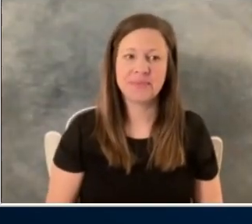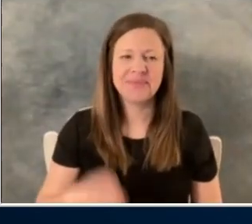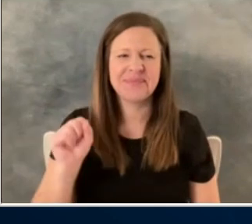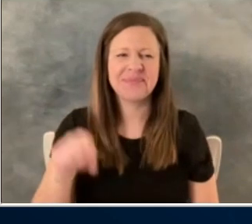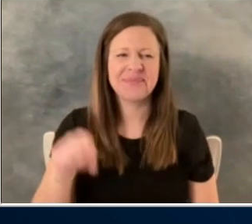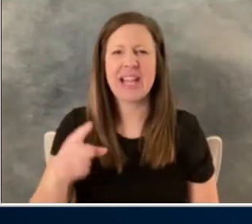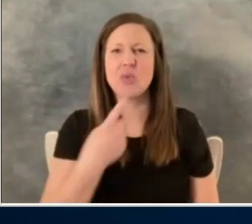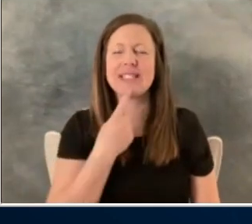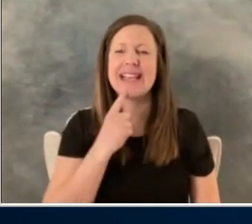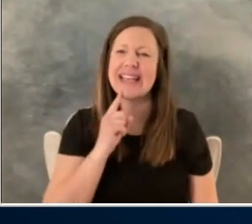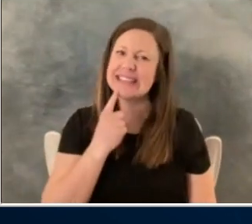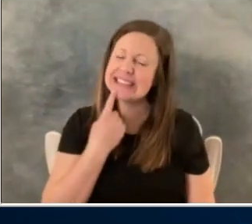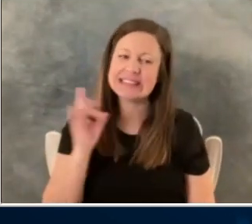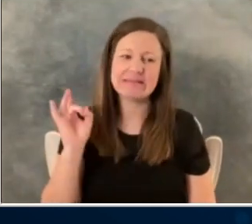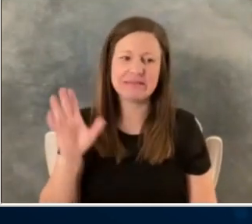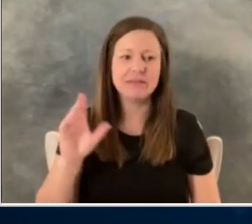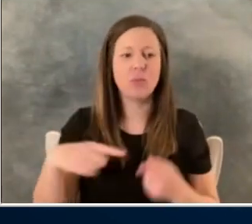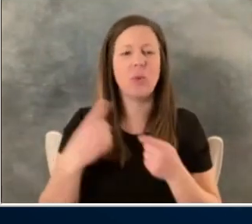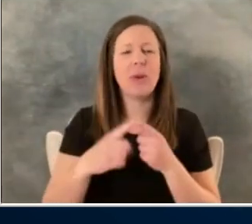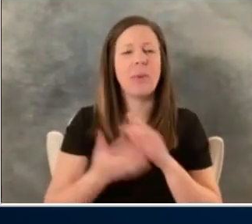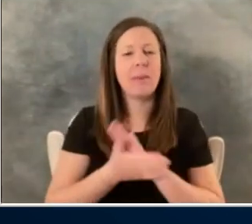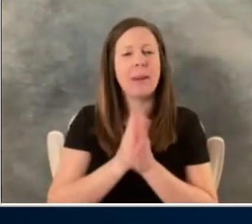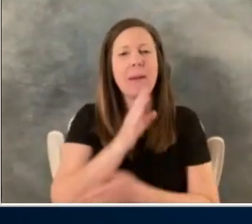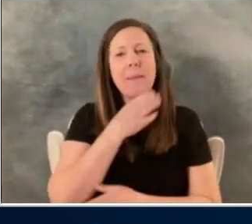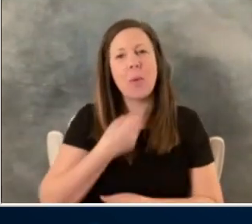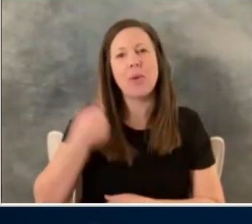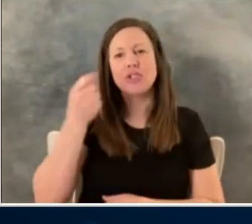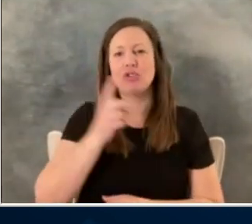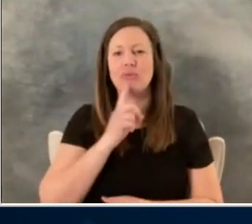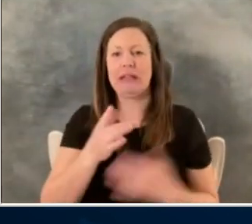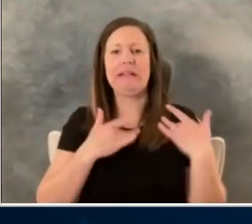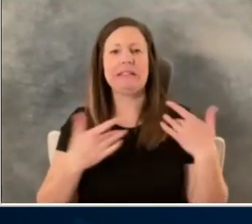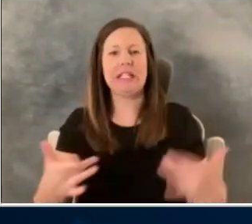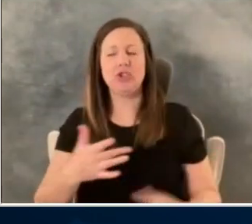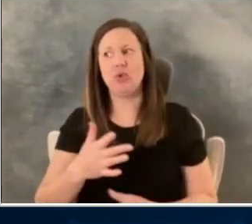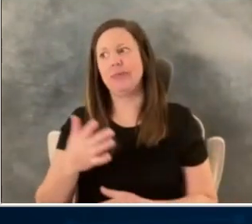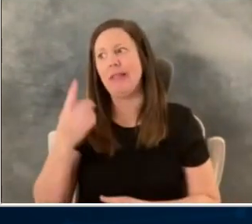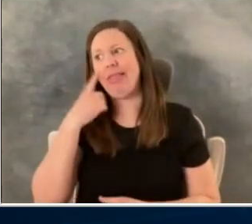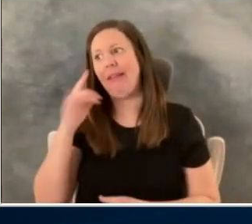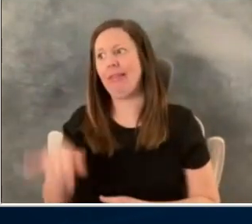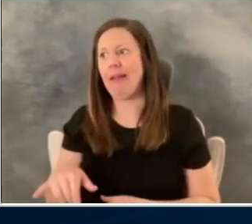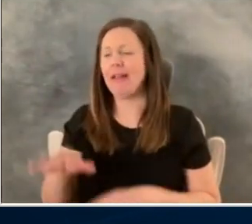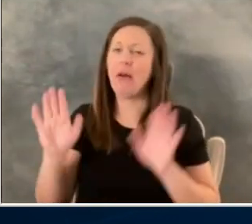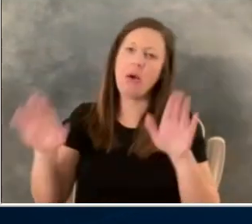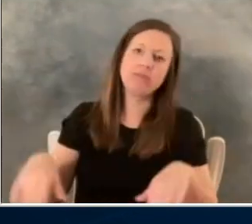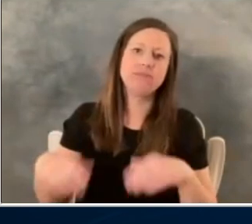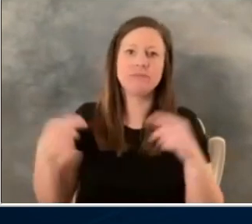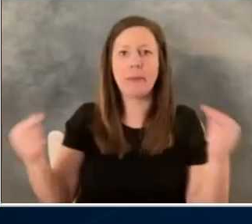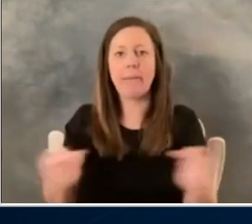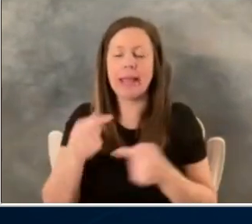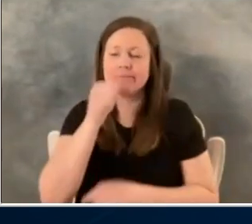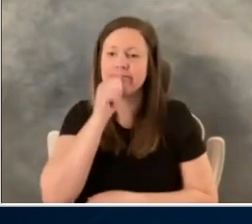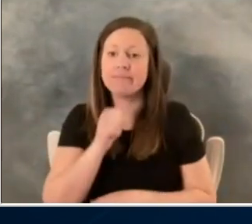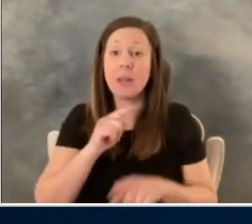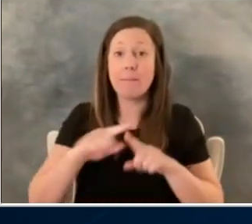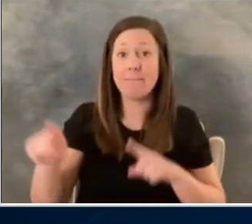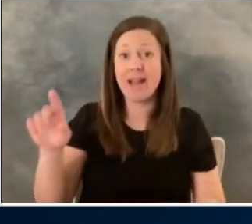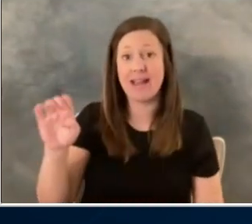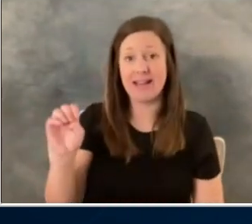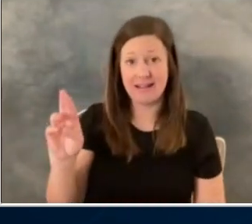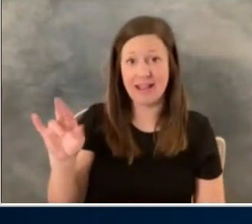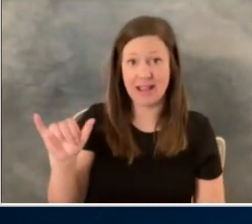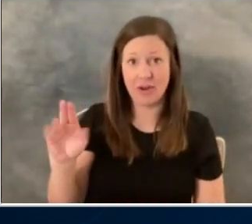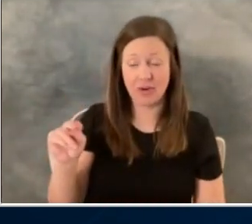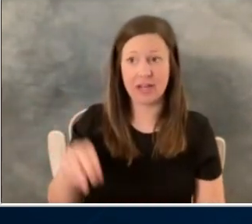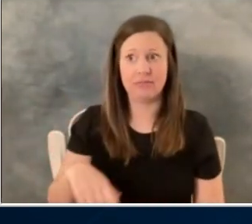and as we grow older, we tend to slip off pain, and just get used to it. But Erin, you know your husband better than anyone.